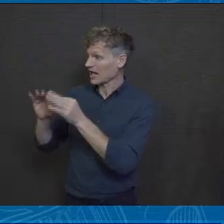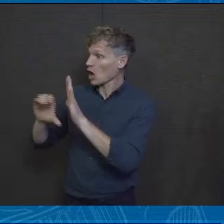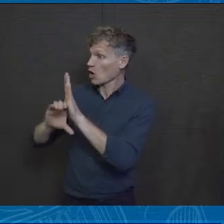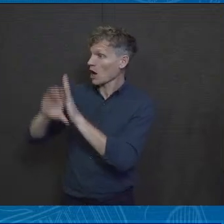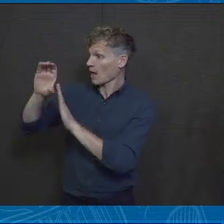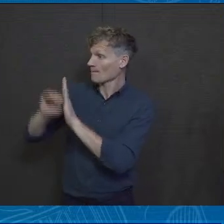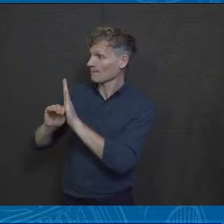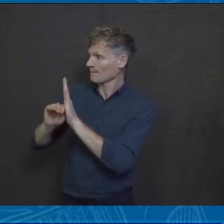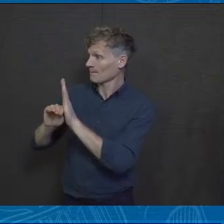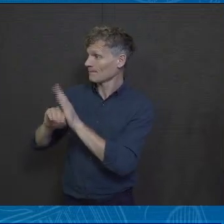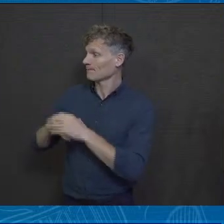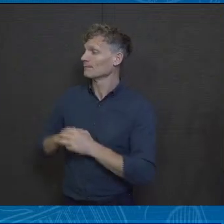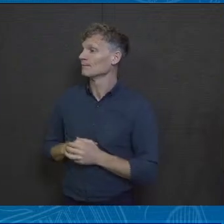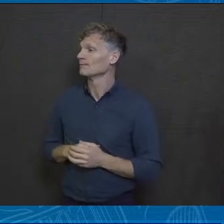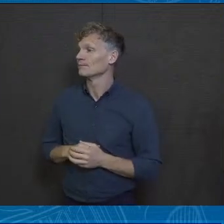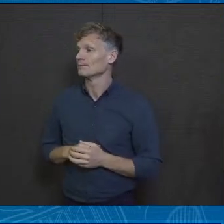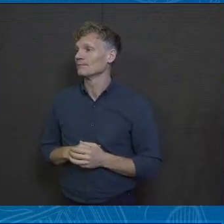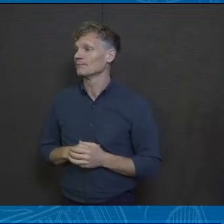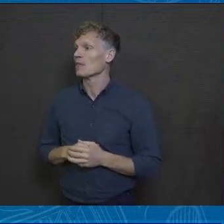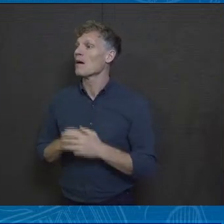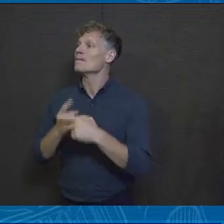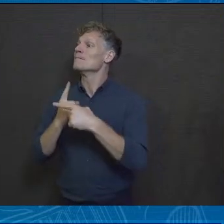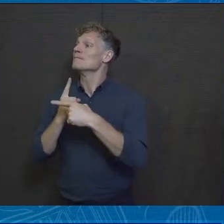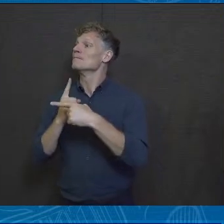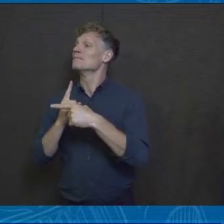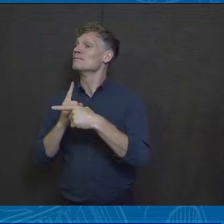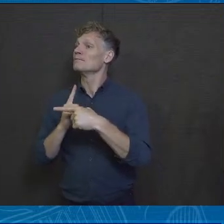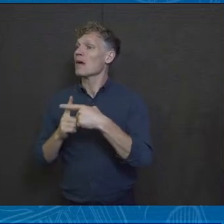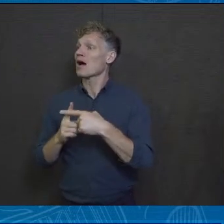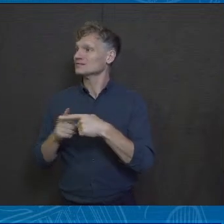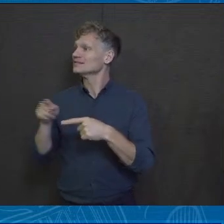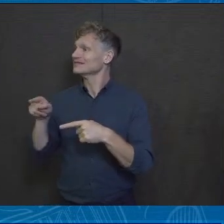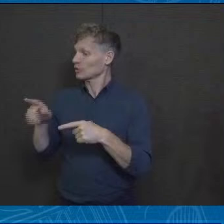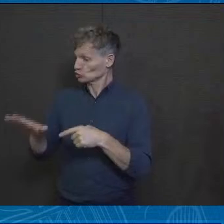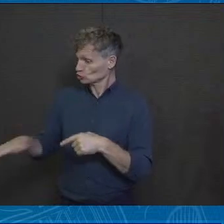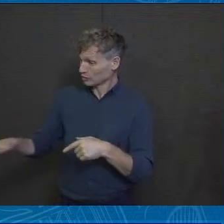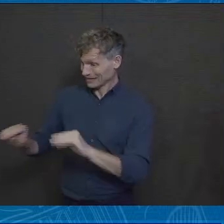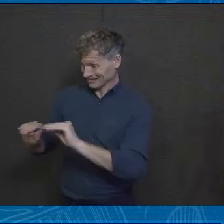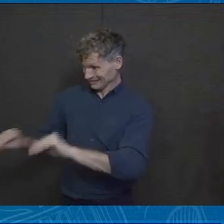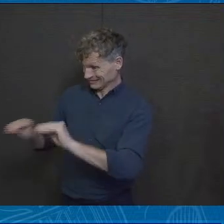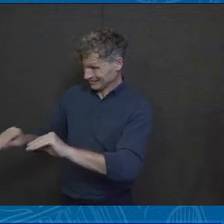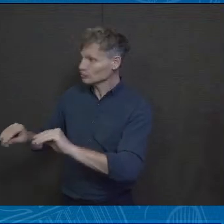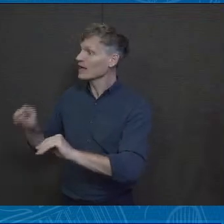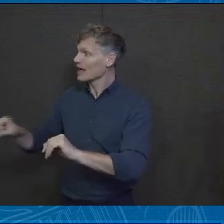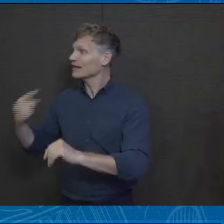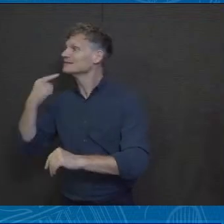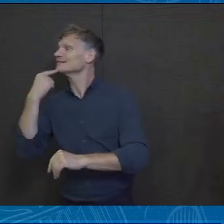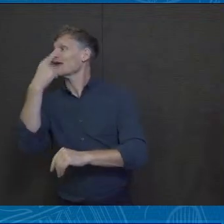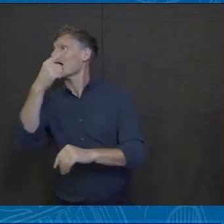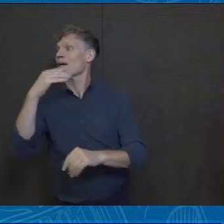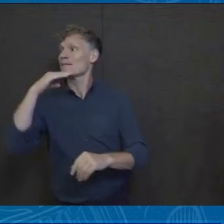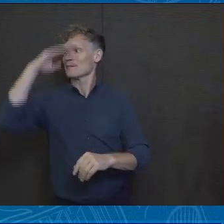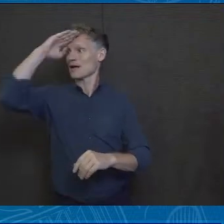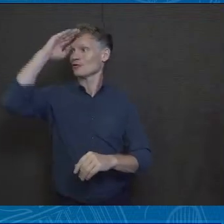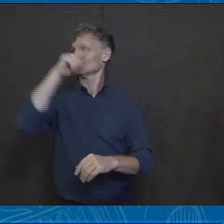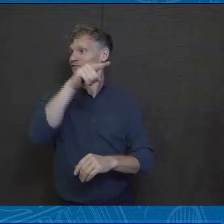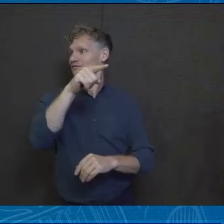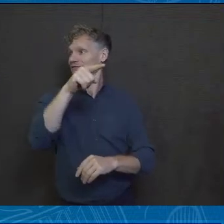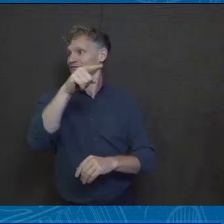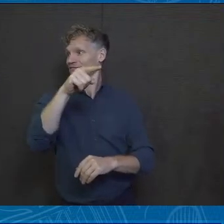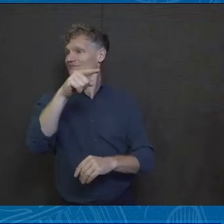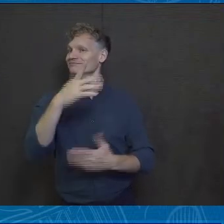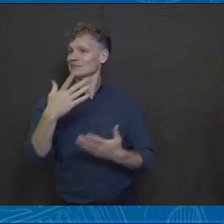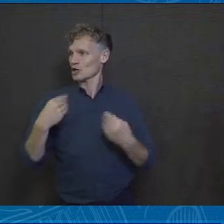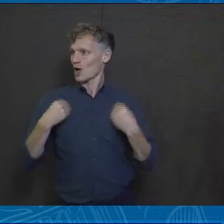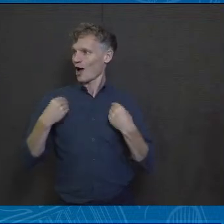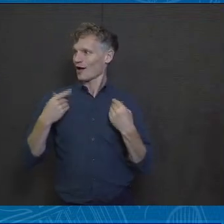evacuation drills, and also they can share the experience with their parents since they're very young, and they learn from the experience. We